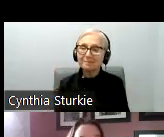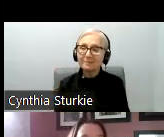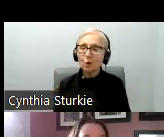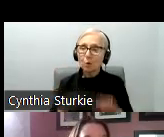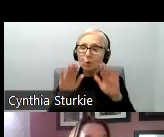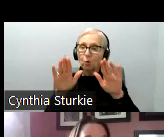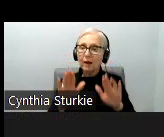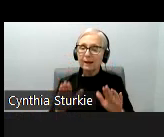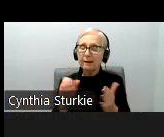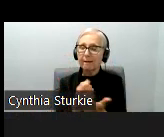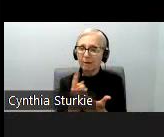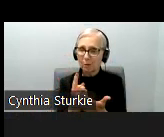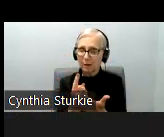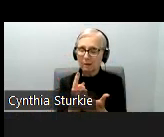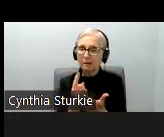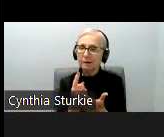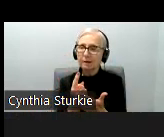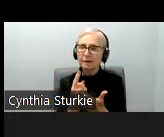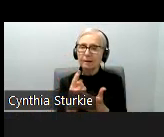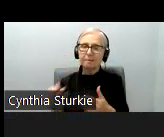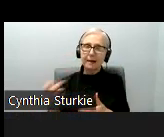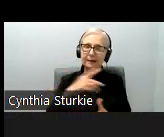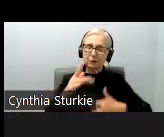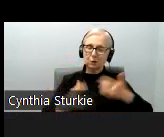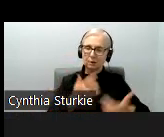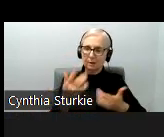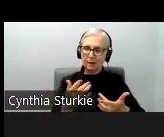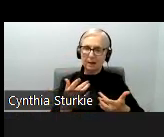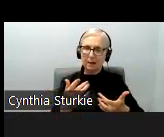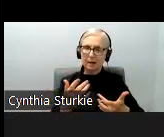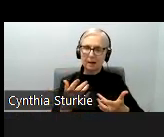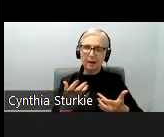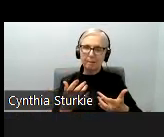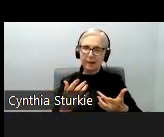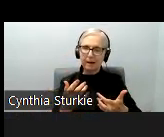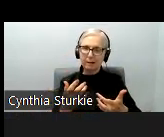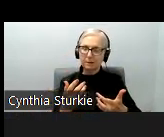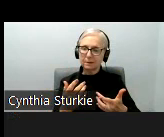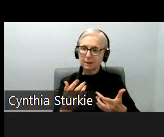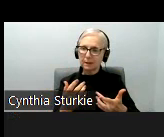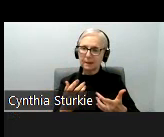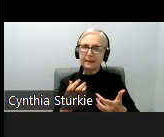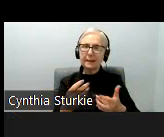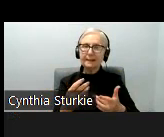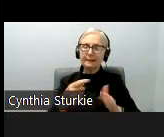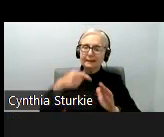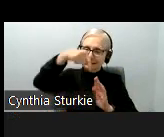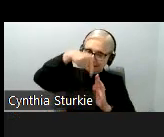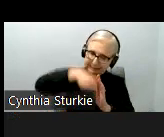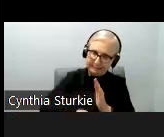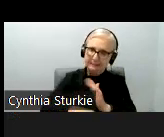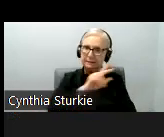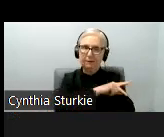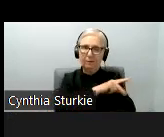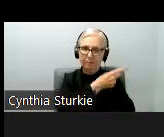Great, thanks everybody. Back into the exciting world of outpatient endorsement, let's talk about intensive outpatient